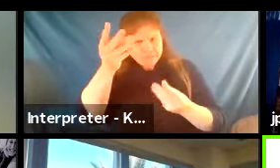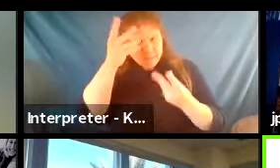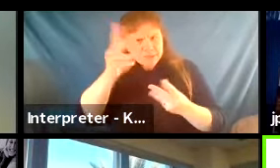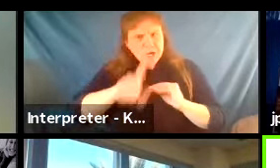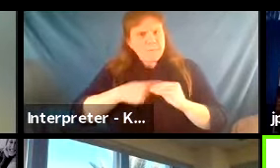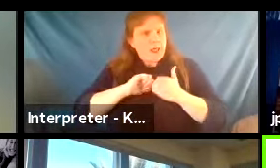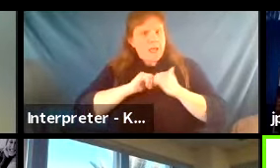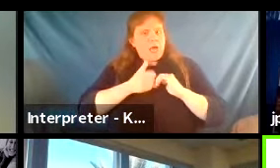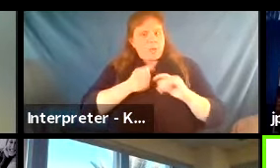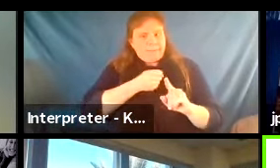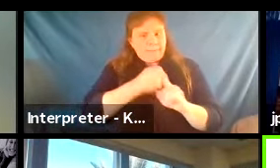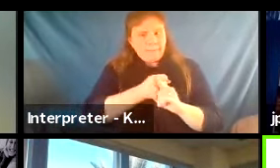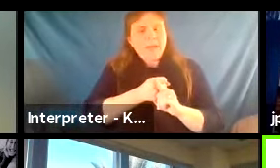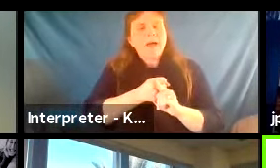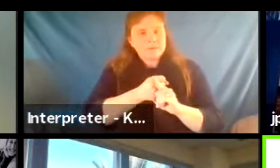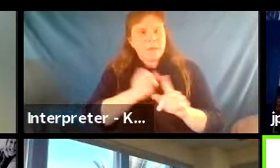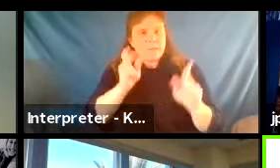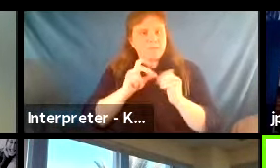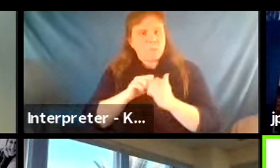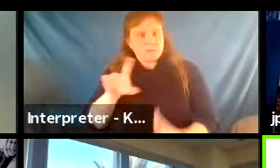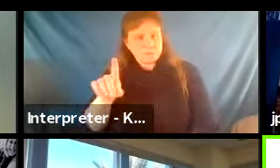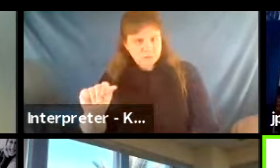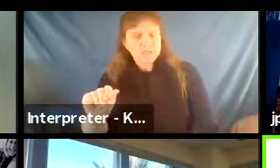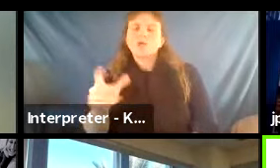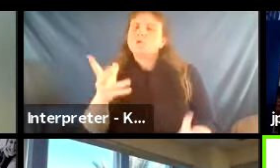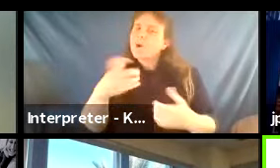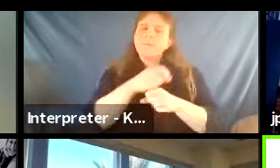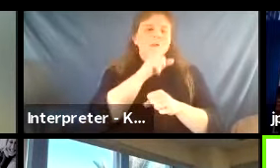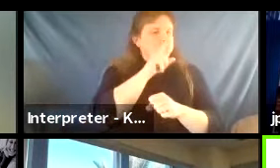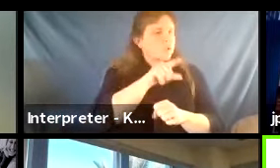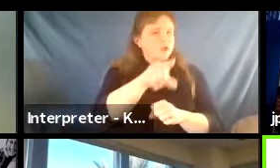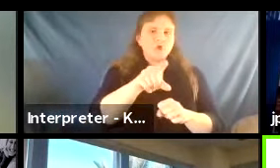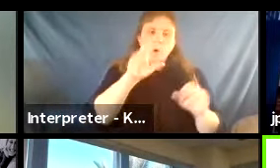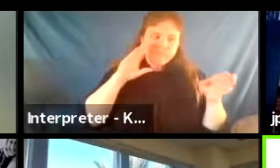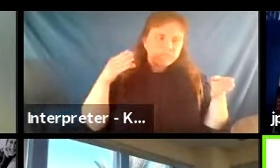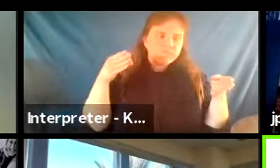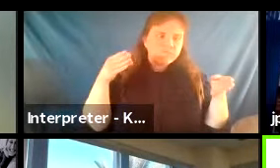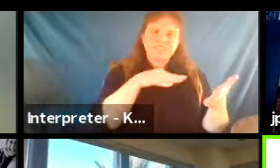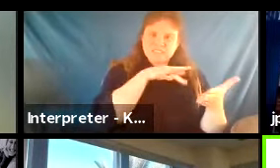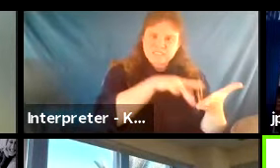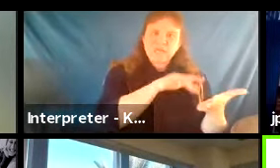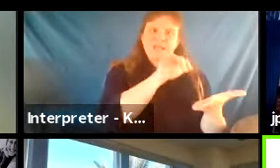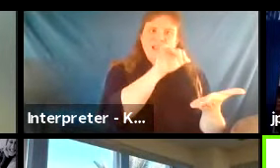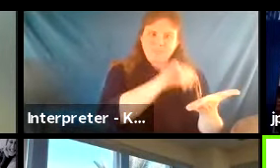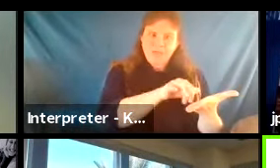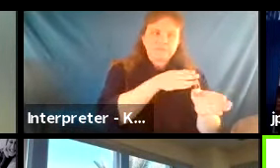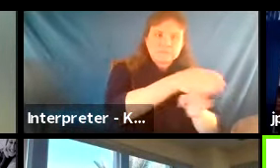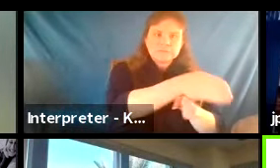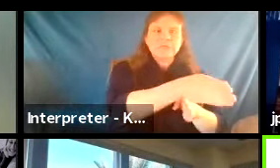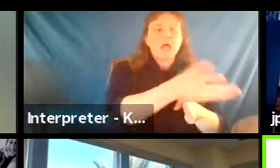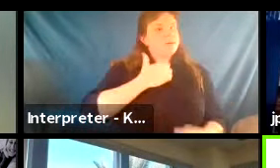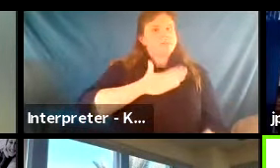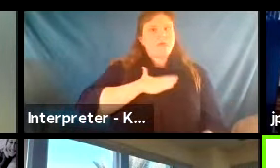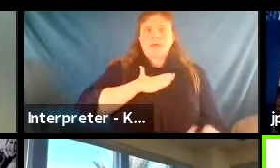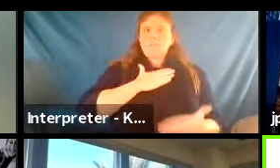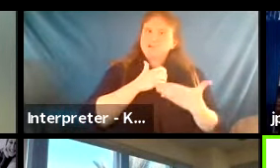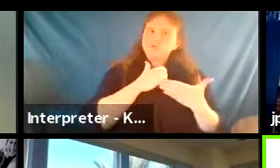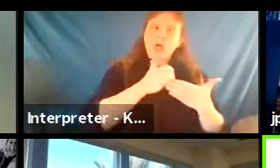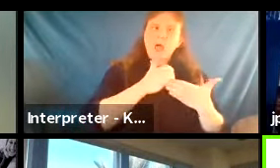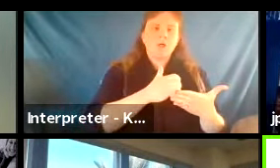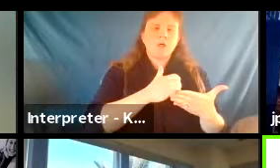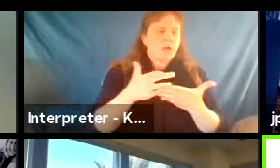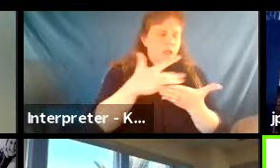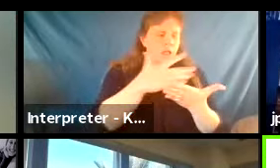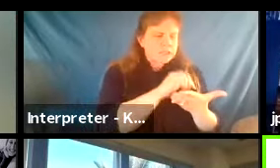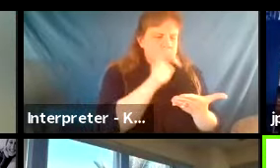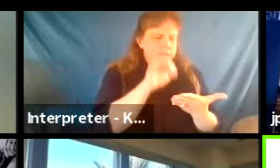that you have that as an internal resource. And I continue to be glad to be helpful to help interpret, because the way we're collecting disabilities